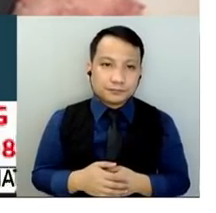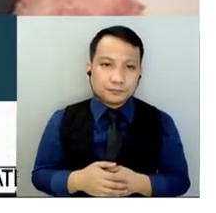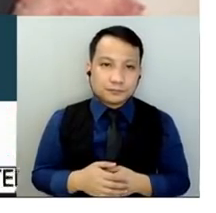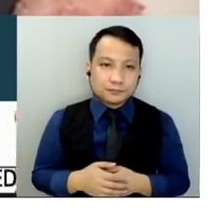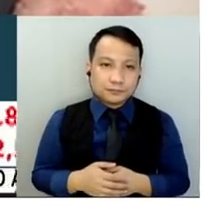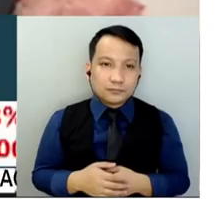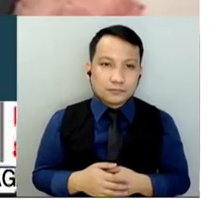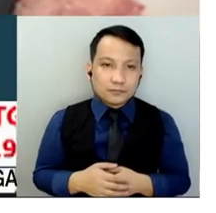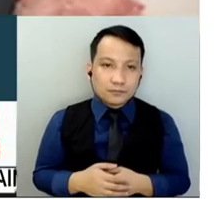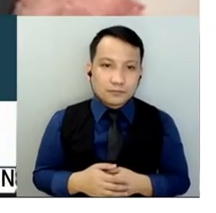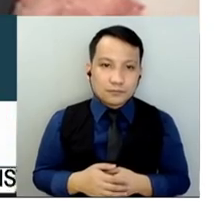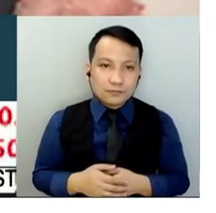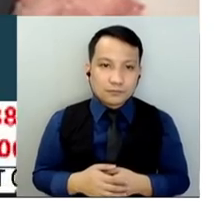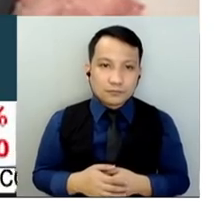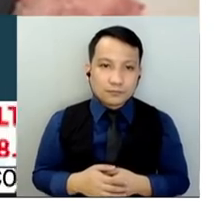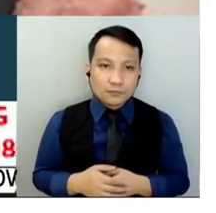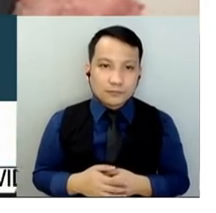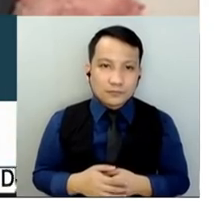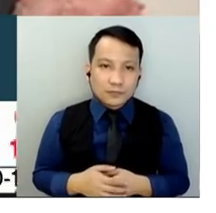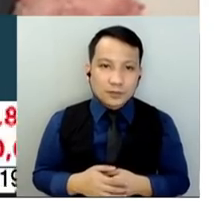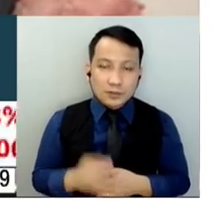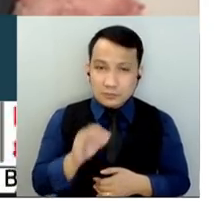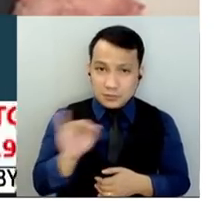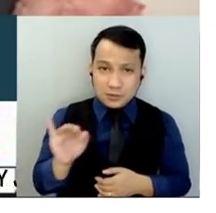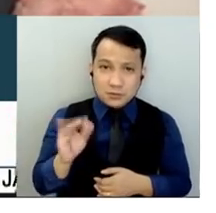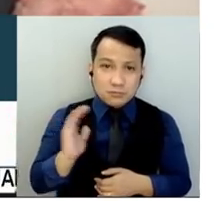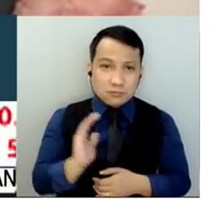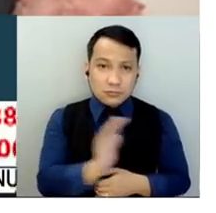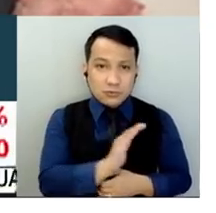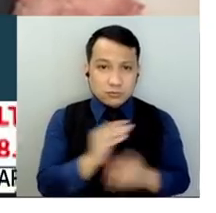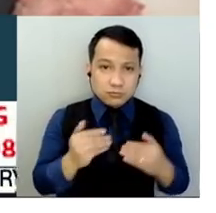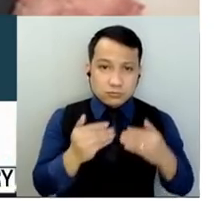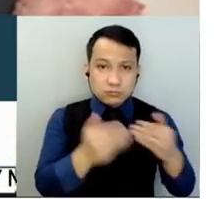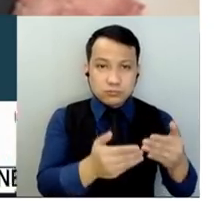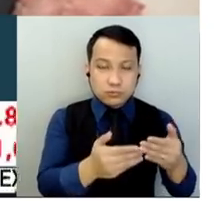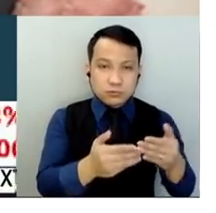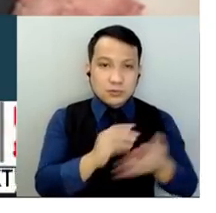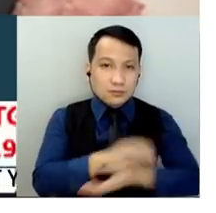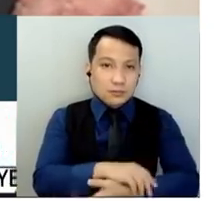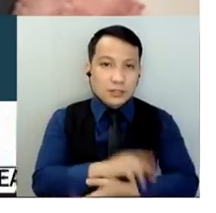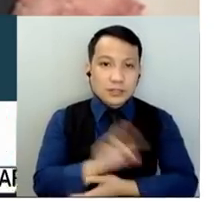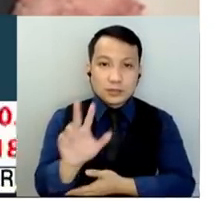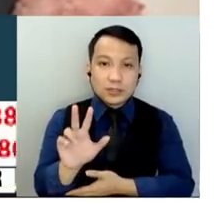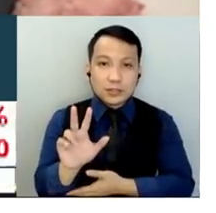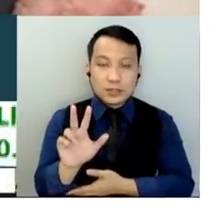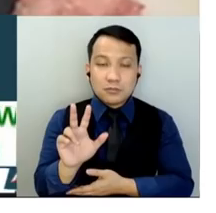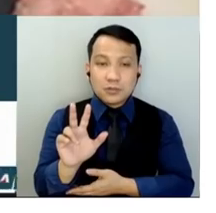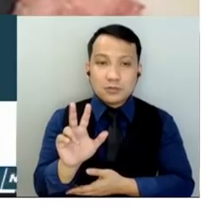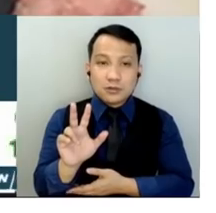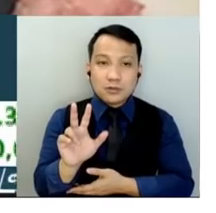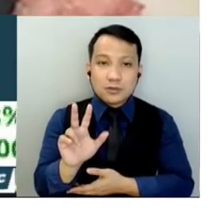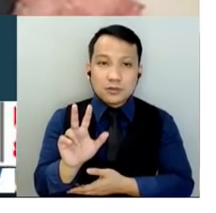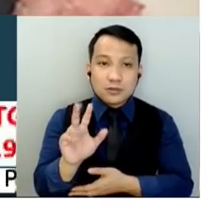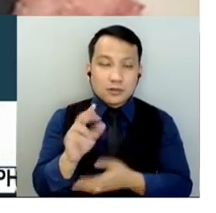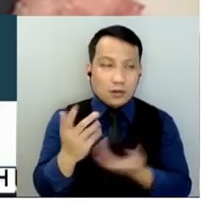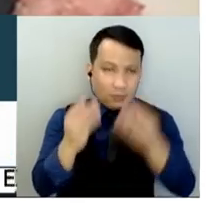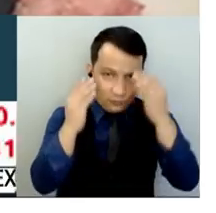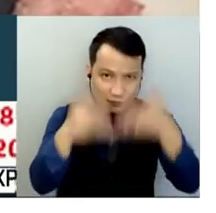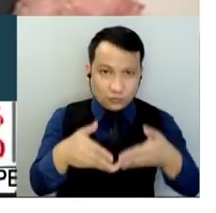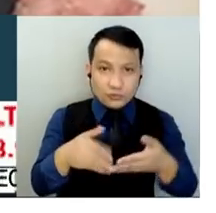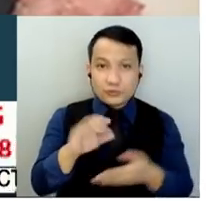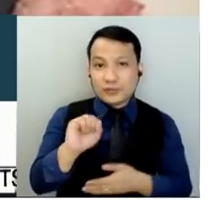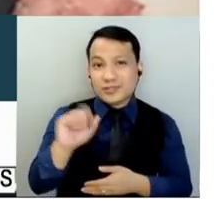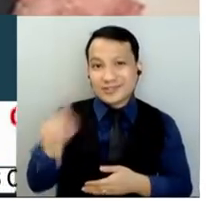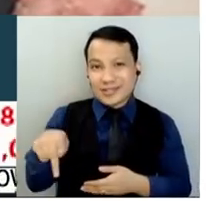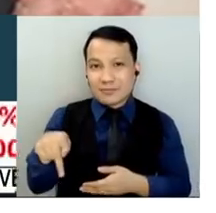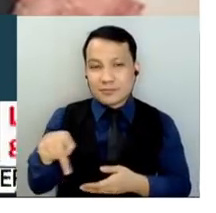that's, as you know, Congress is pushing for Bayanihan 3, which is essentially an ayuda bill. And what the speaker